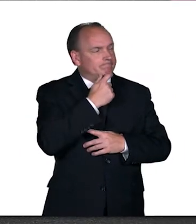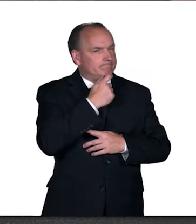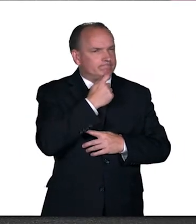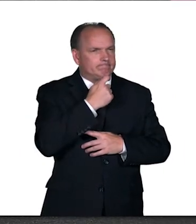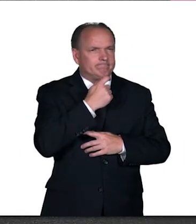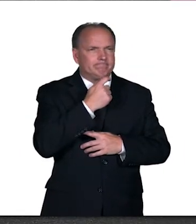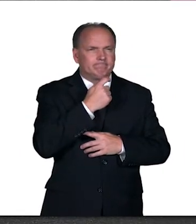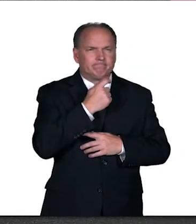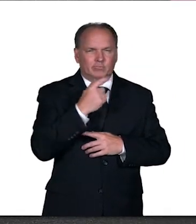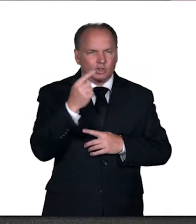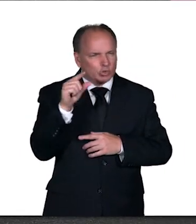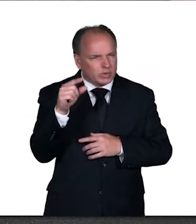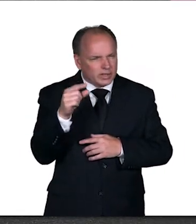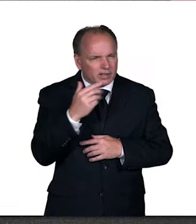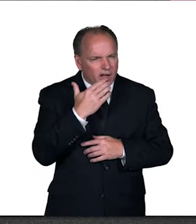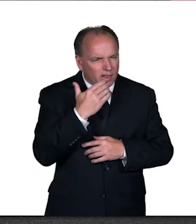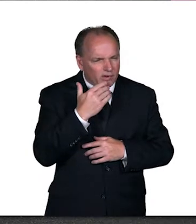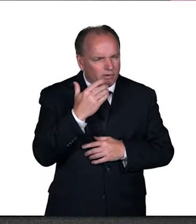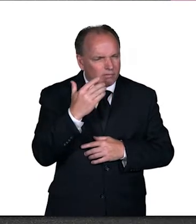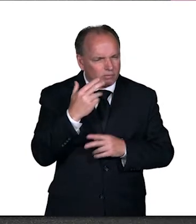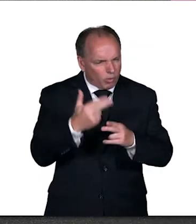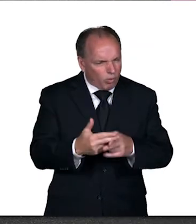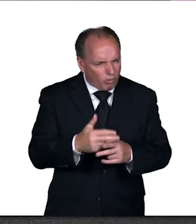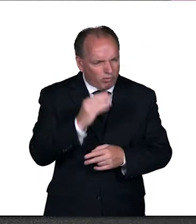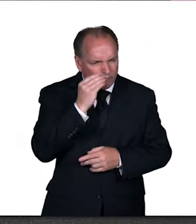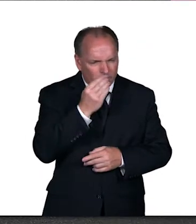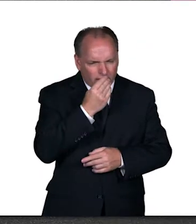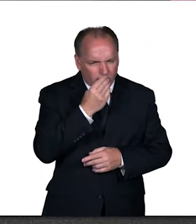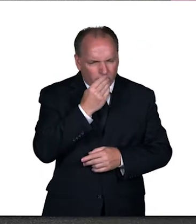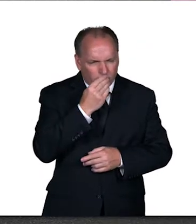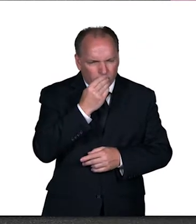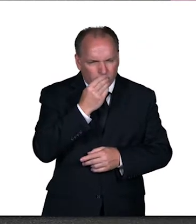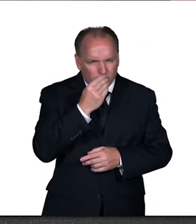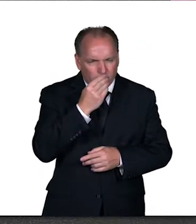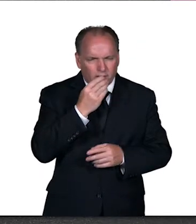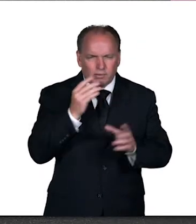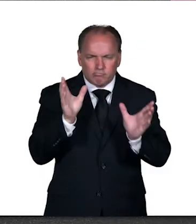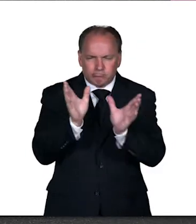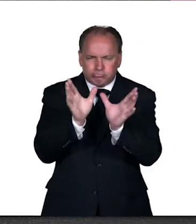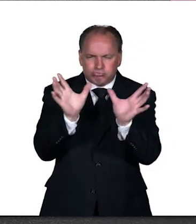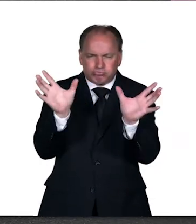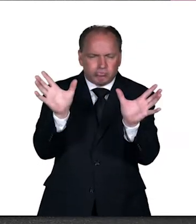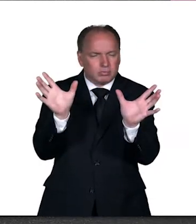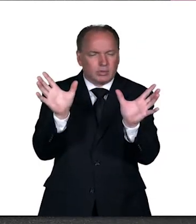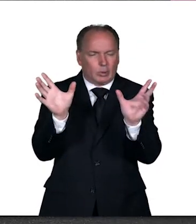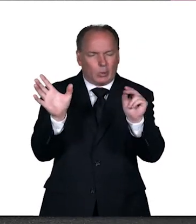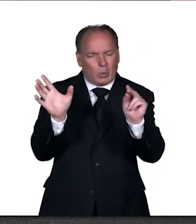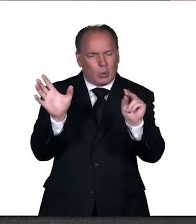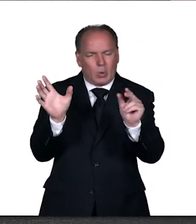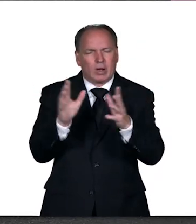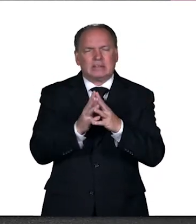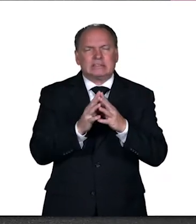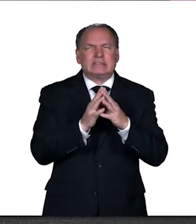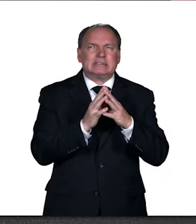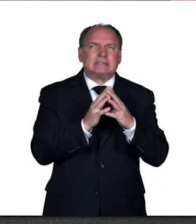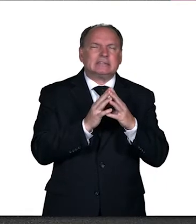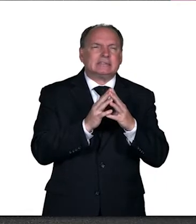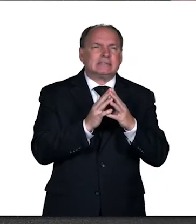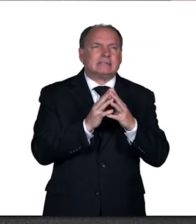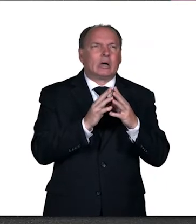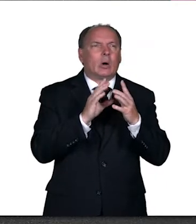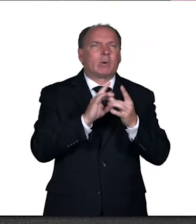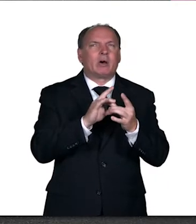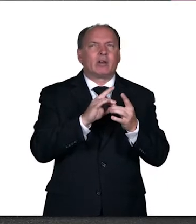Is the flower these green things that come off of the stem that collect sunlight to make food? No.